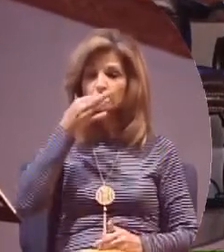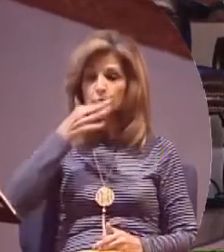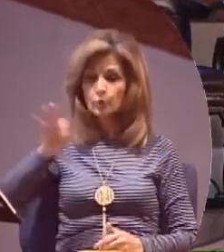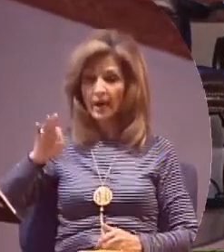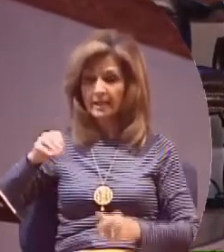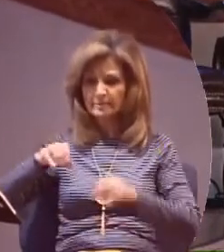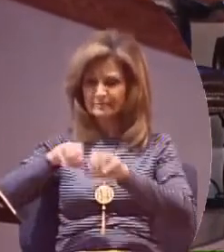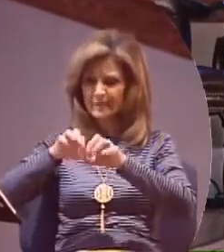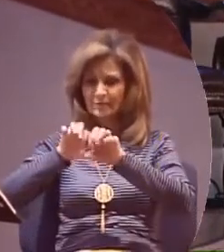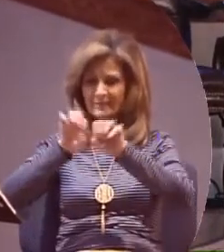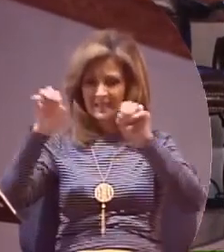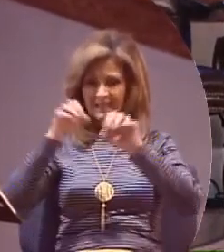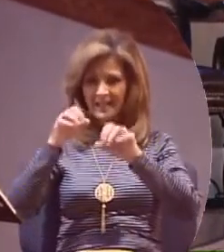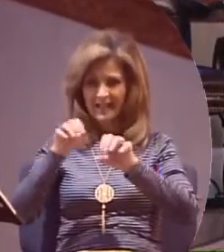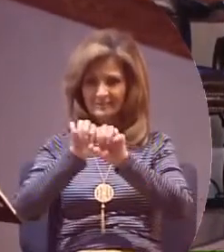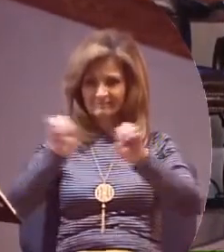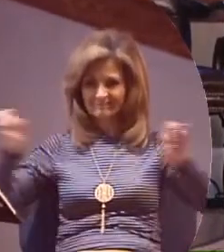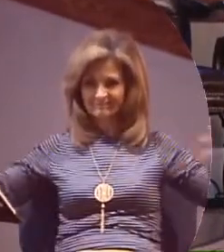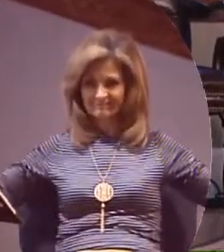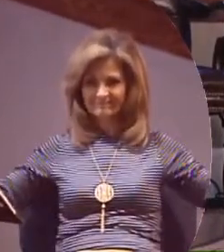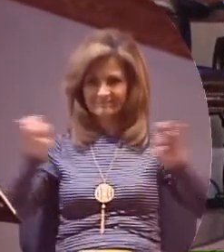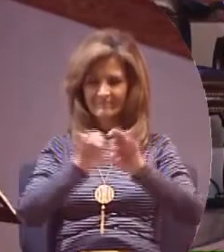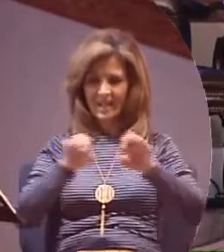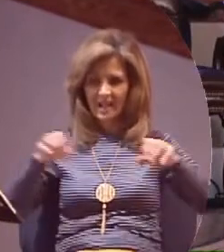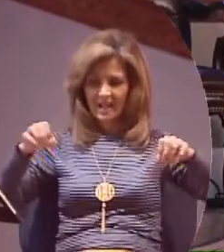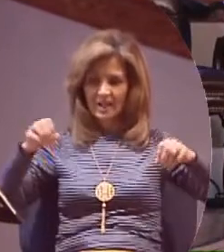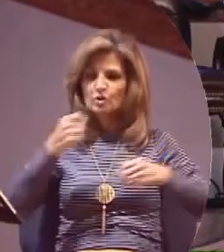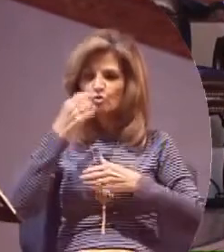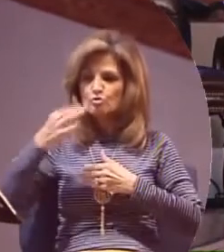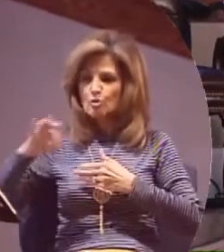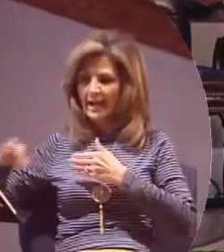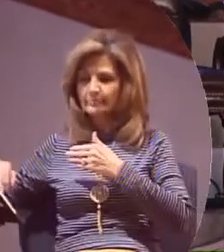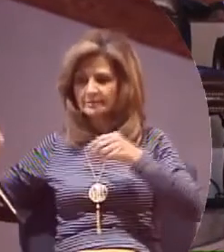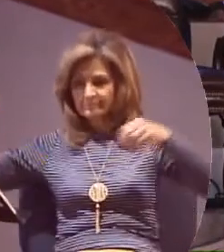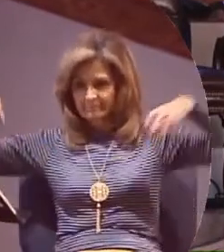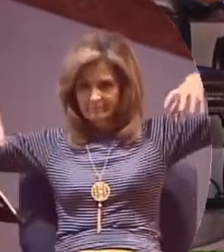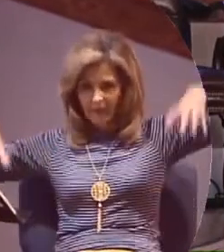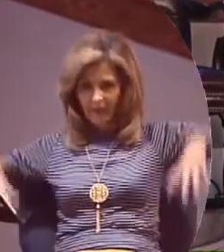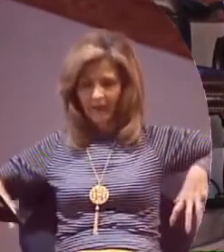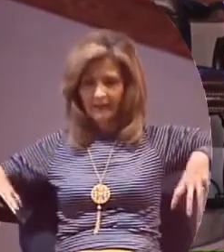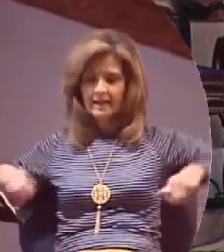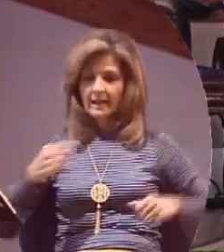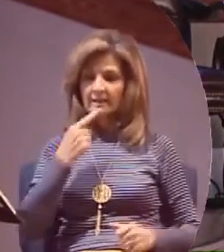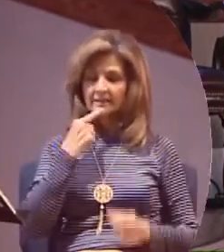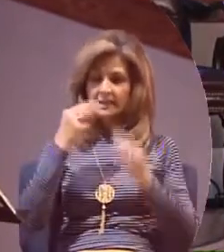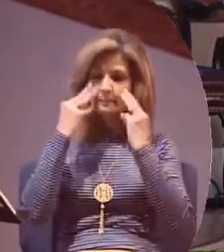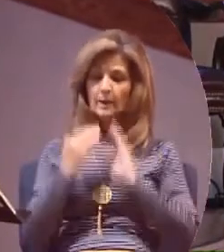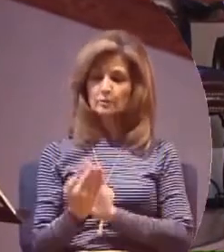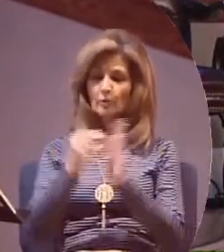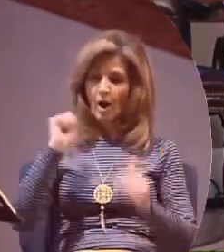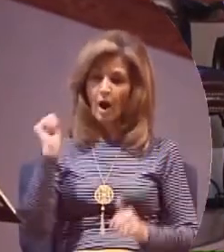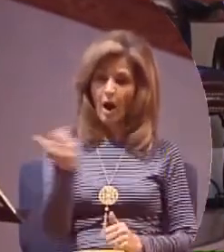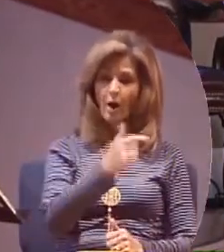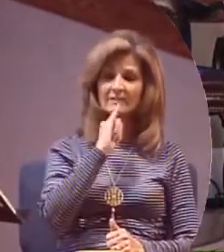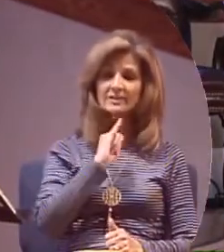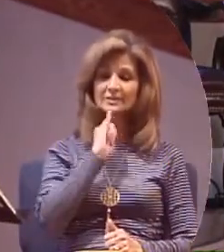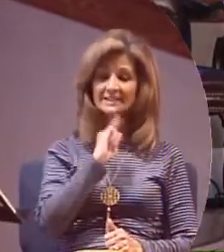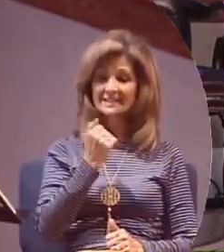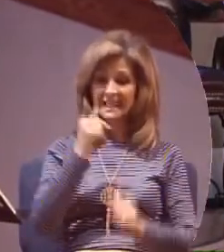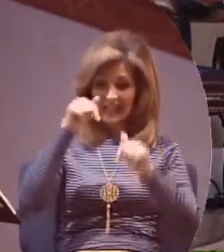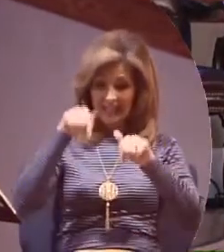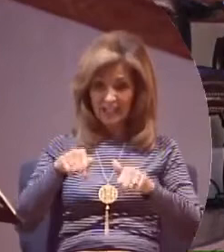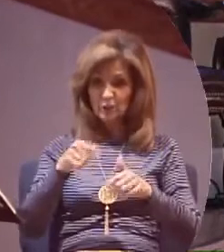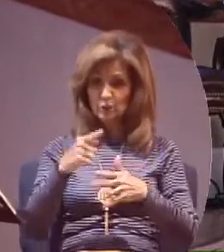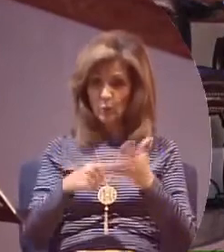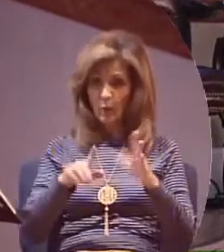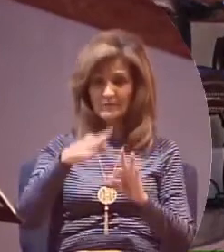staff. The two men have kind of huge grapes. They come back and they say, "Moses, in front of all of Israel, all right, Moses, here's what we find. Man,